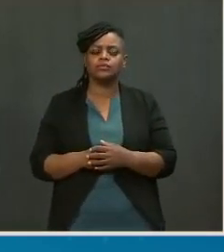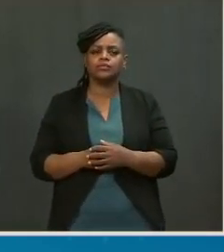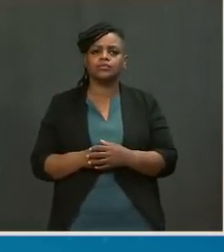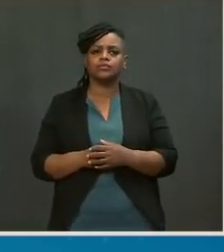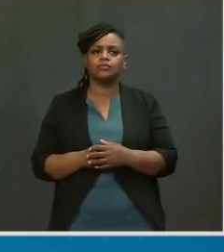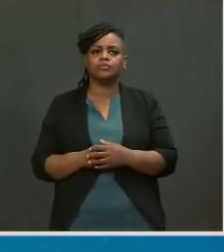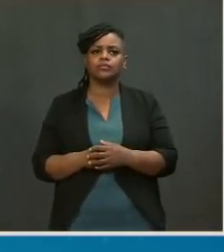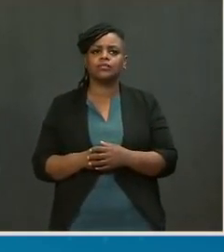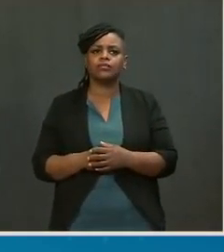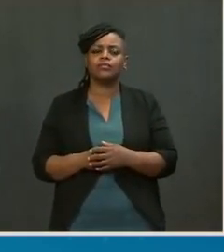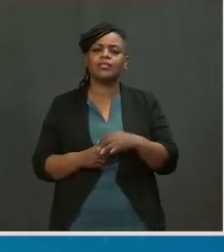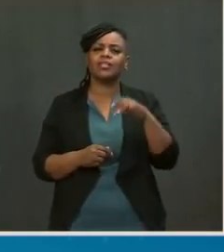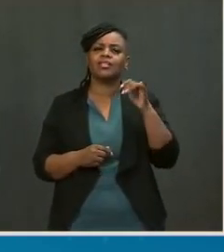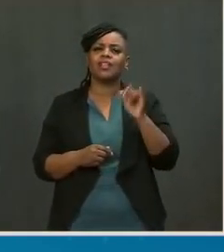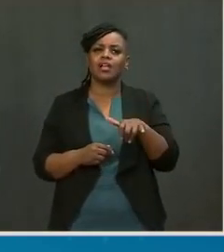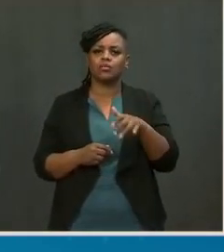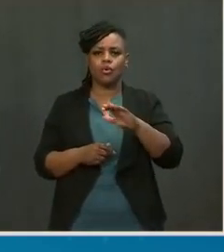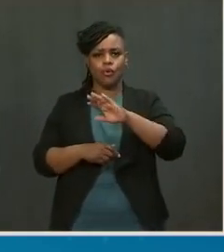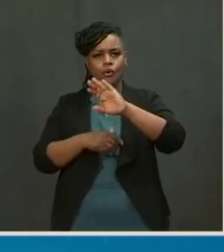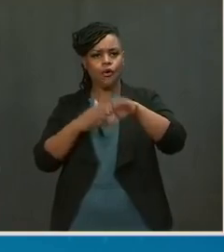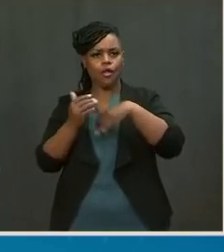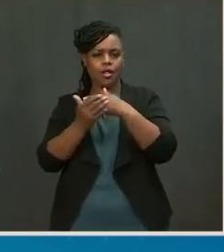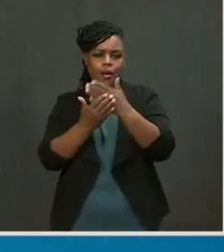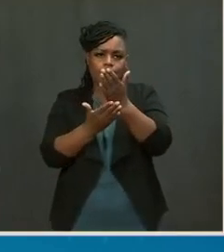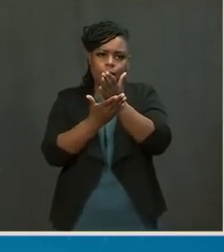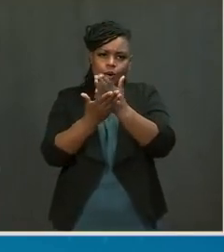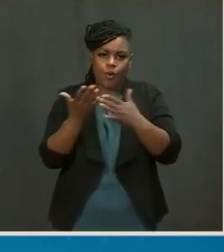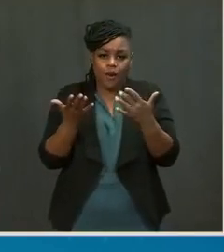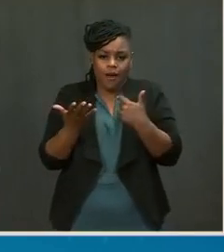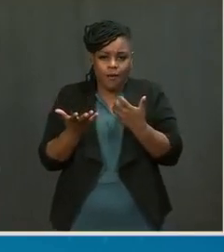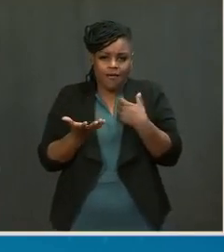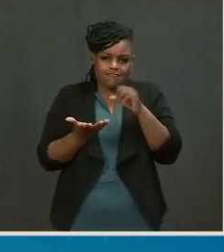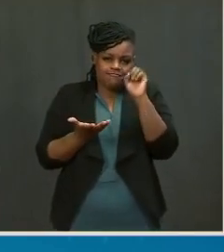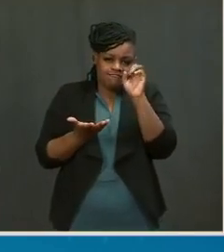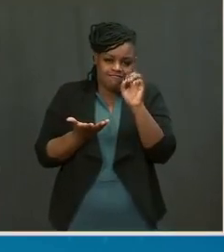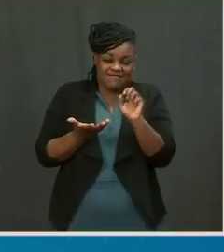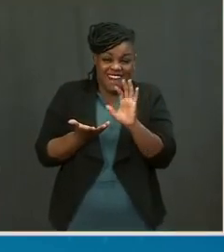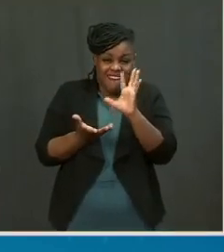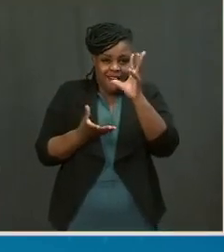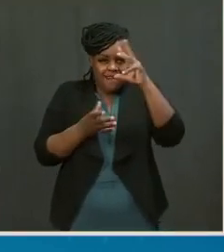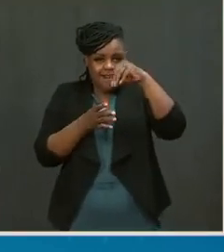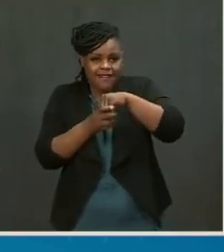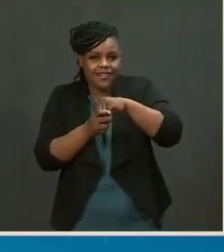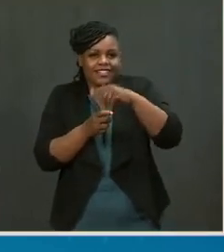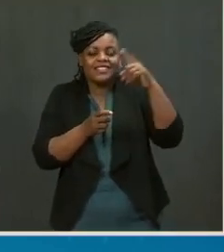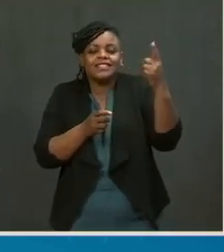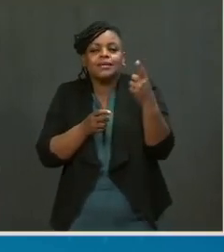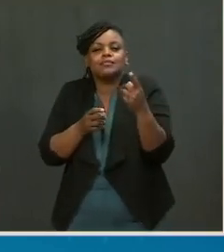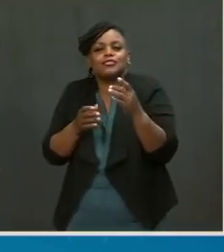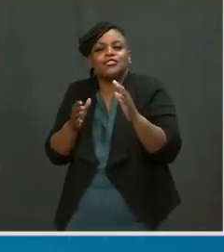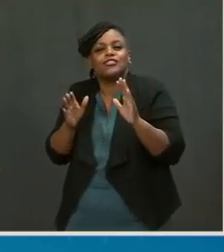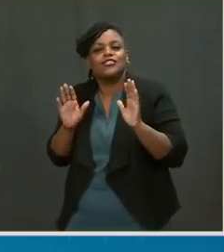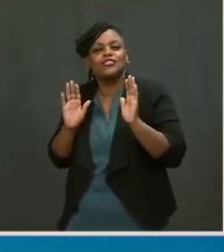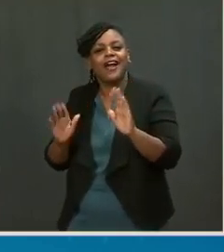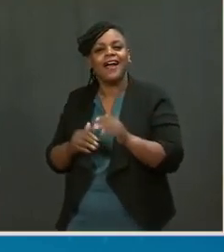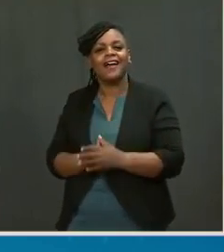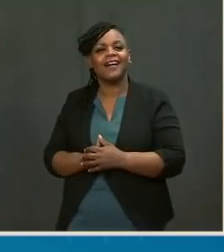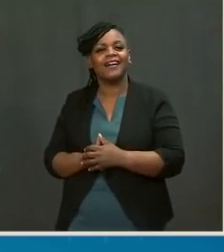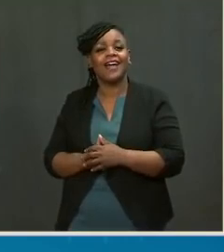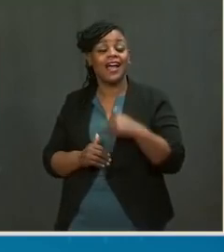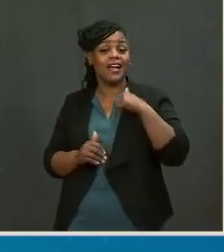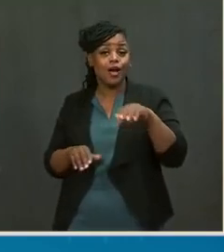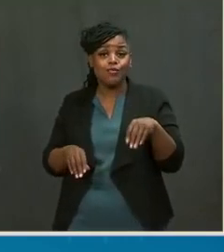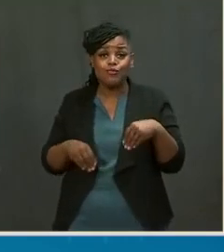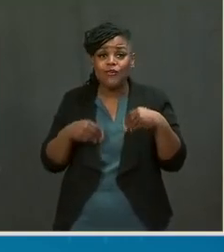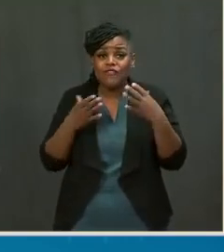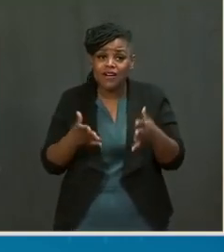of something incredible. As a single mom with the ability to provide for my child, I am forever